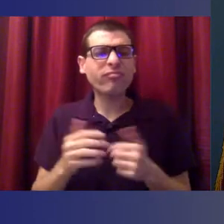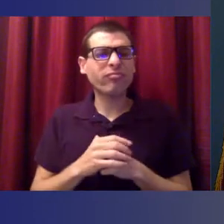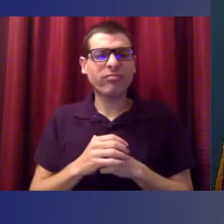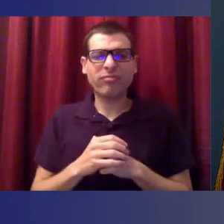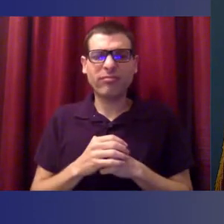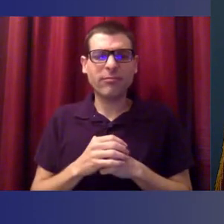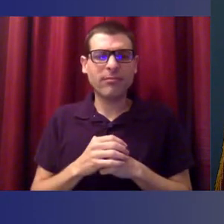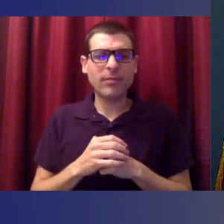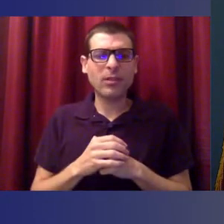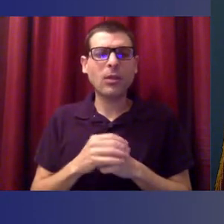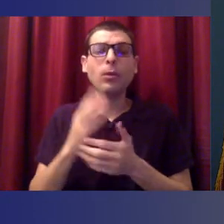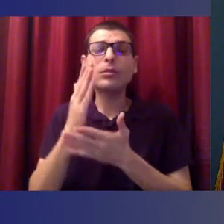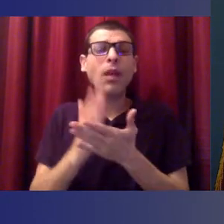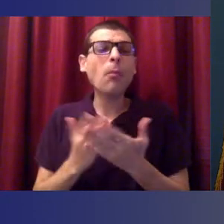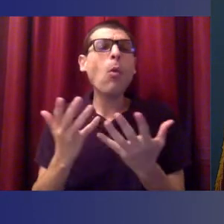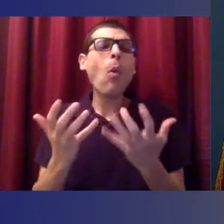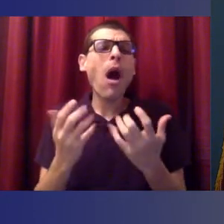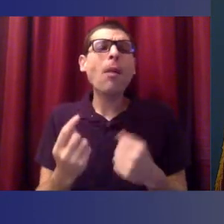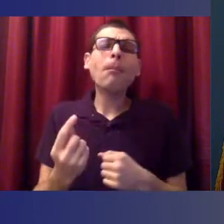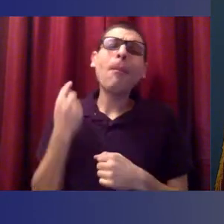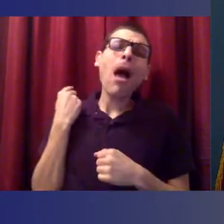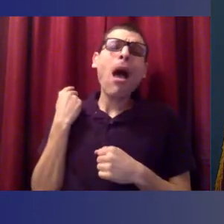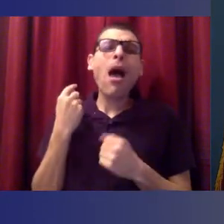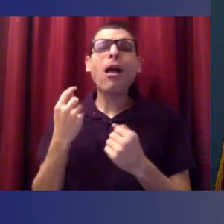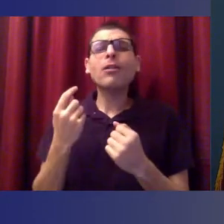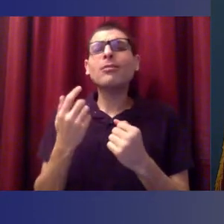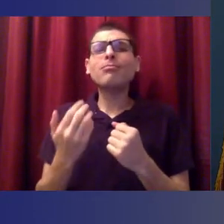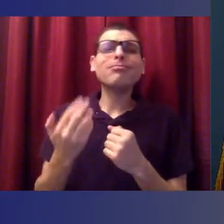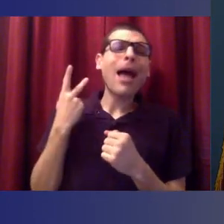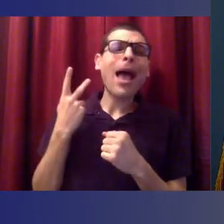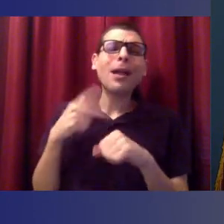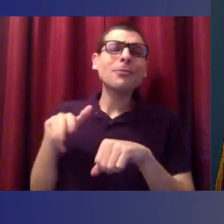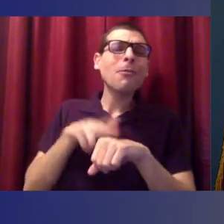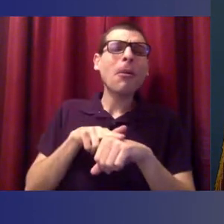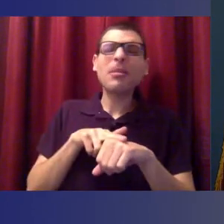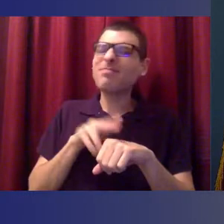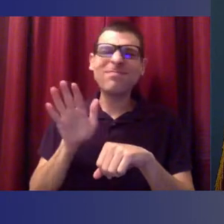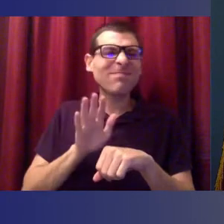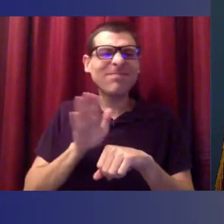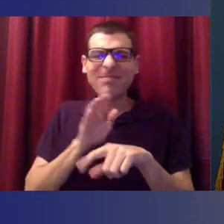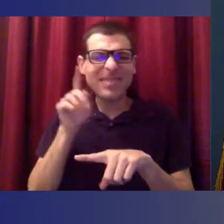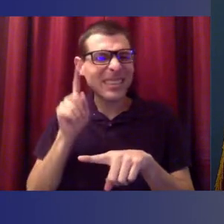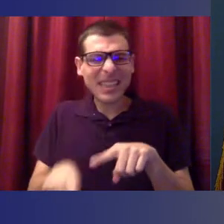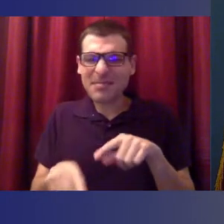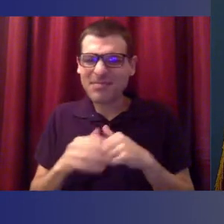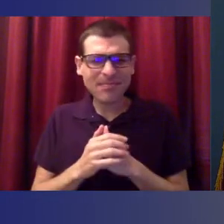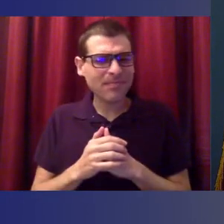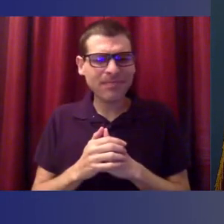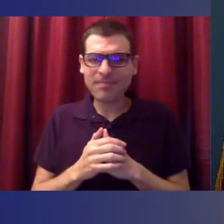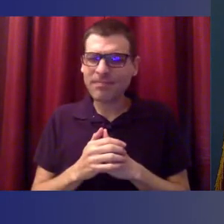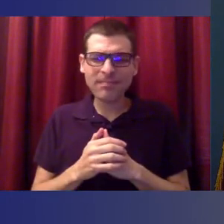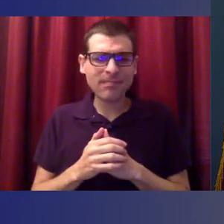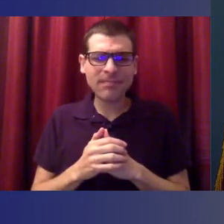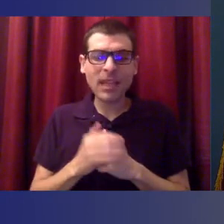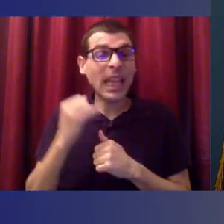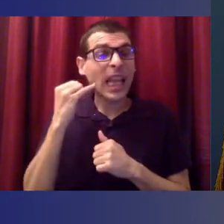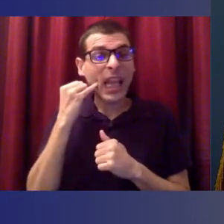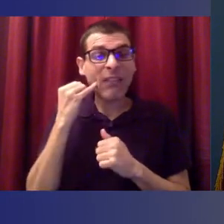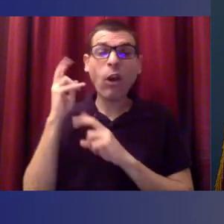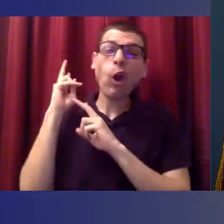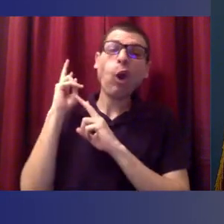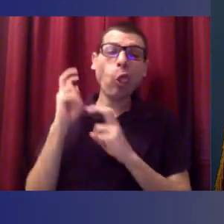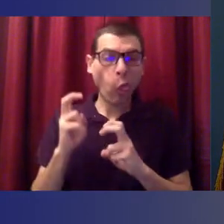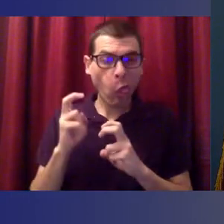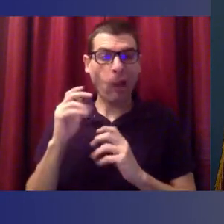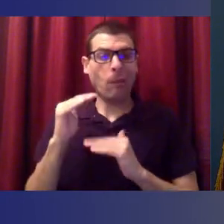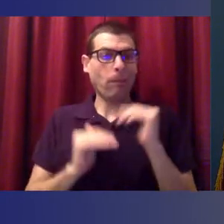wishful thinking about going back to normal, we can't go back to what was. To merely rebuild what was would